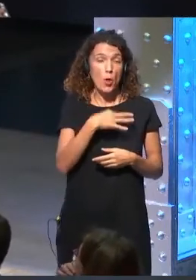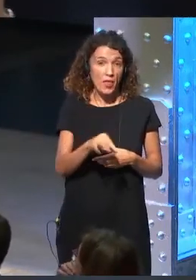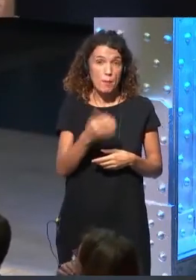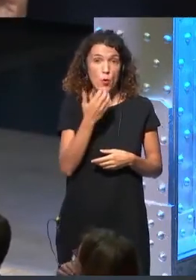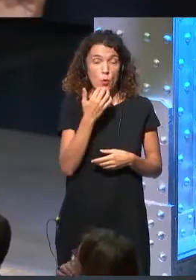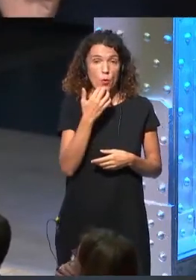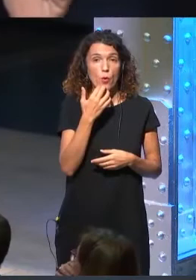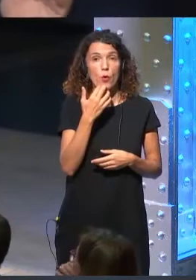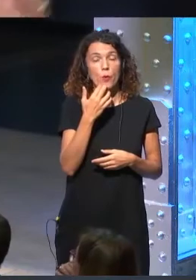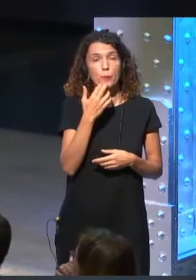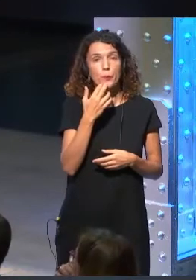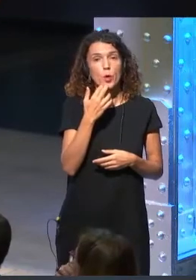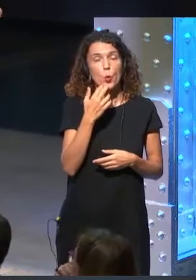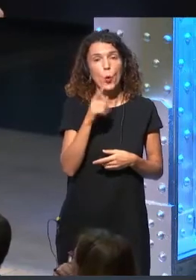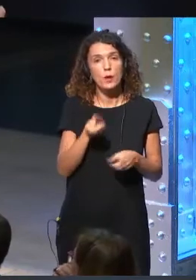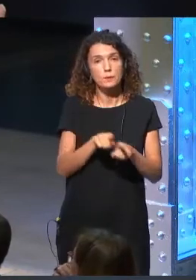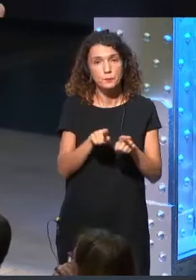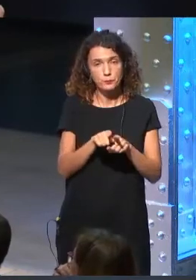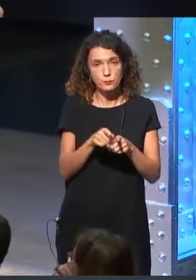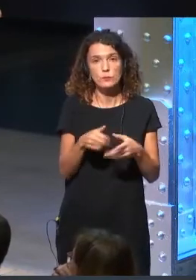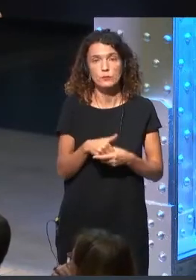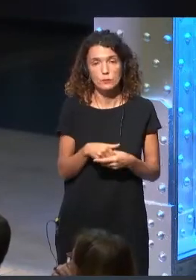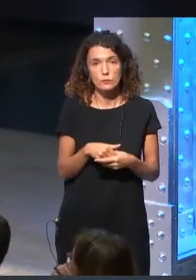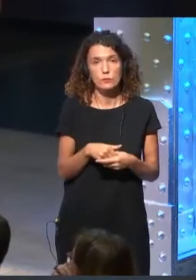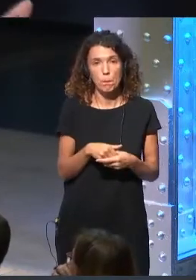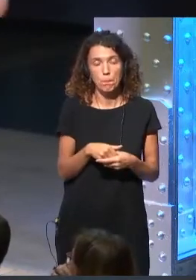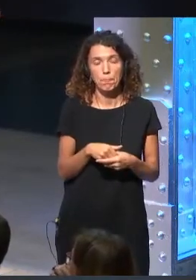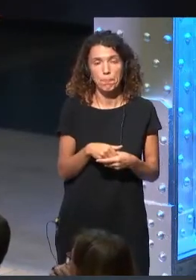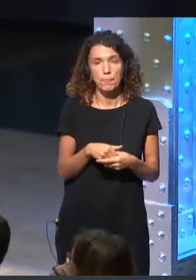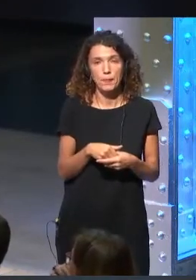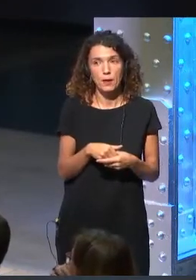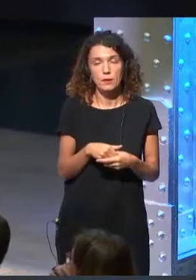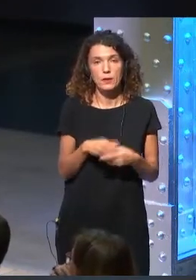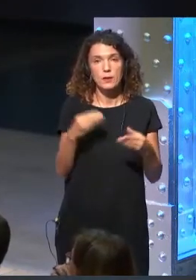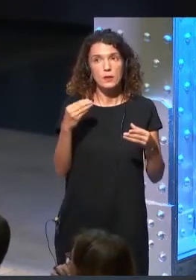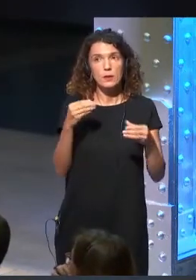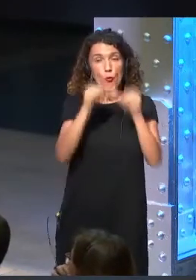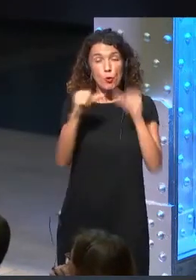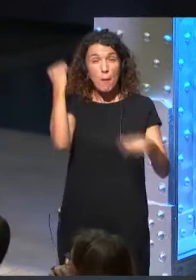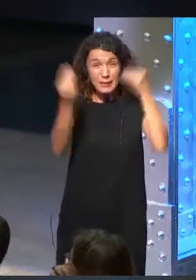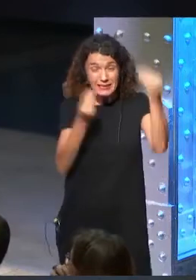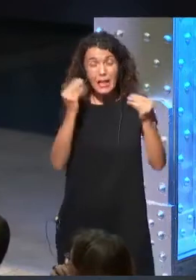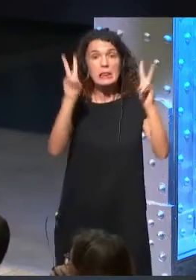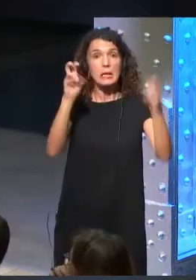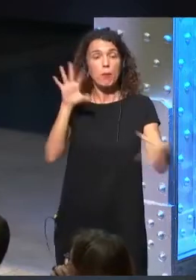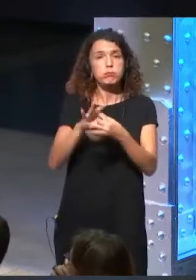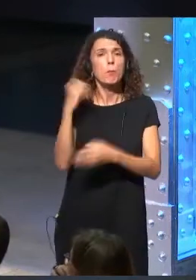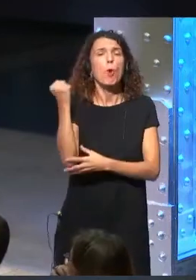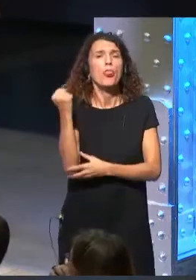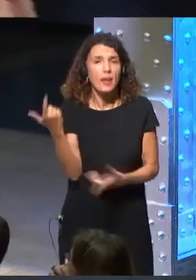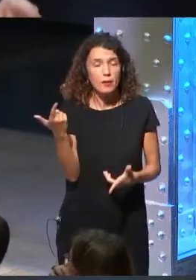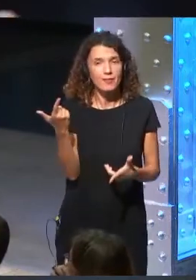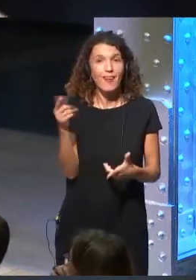of changing what we think power is, then we're going to have a much better way